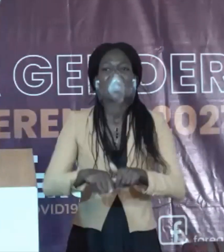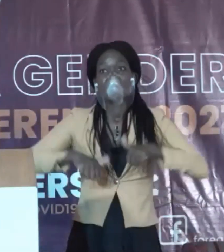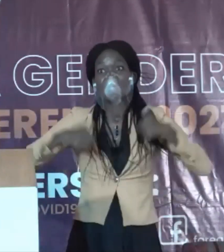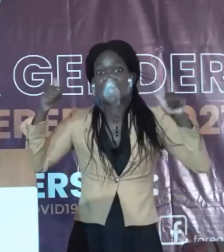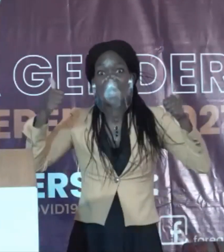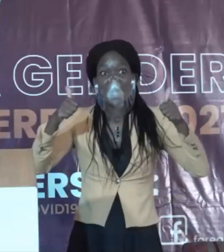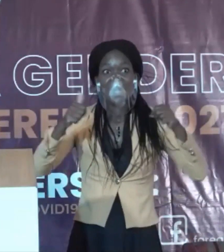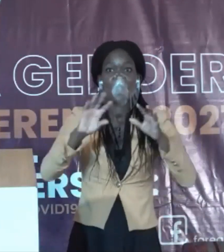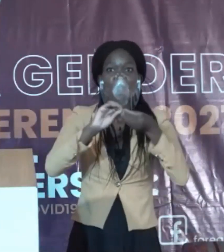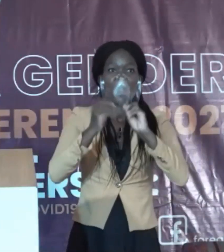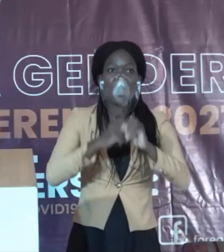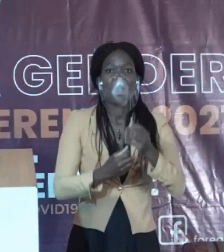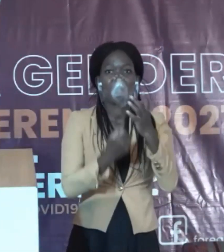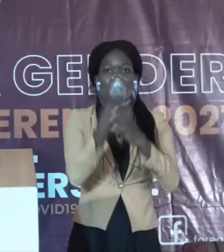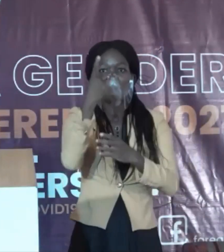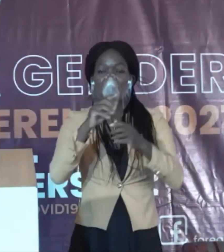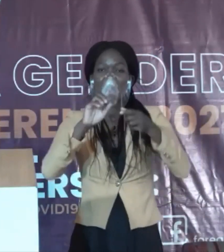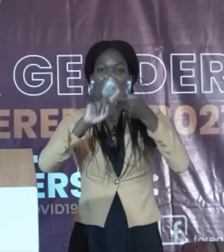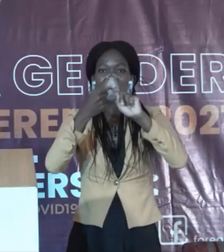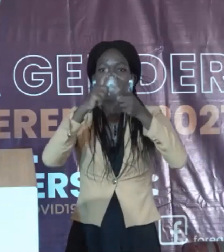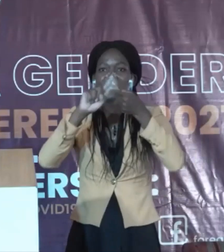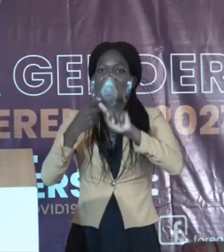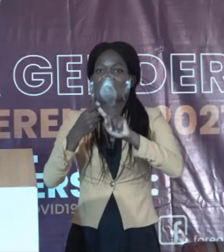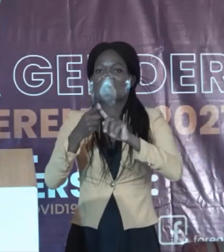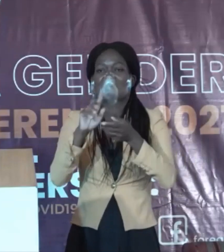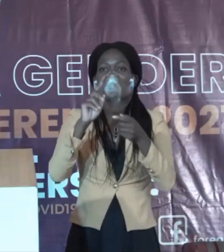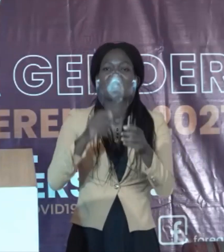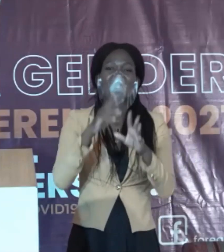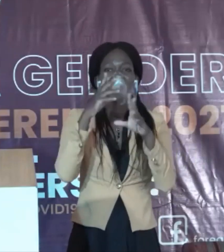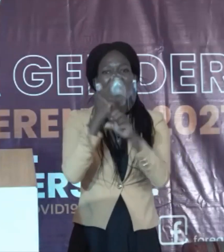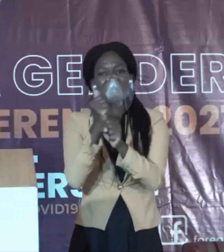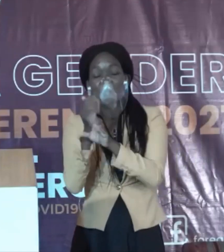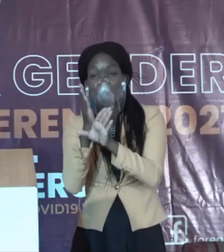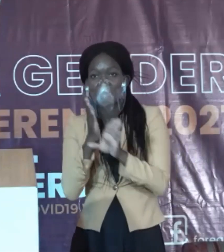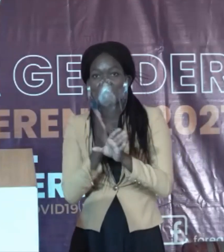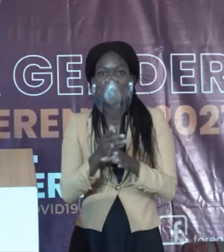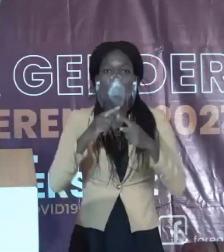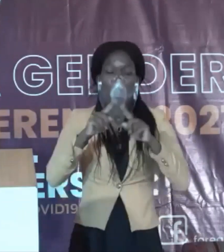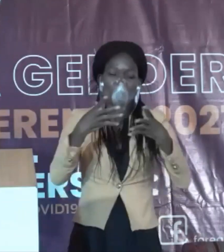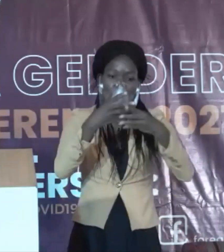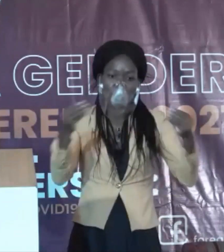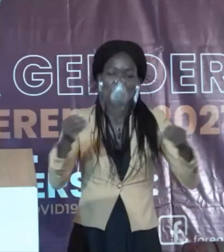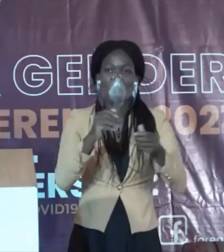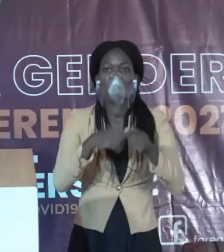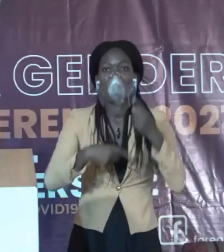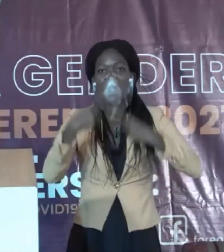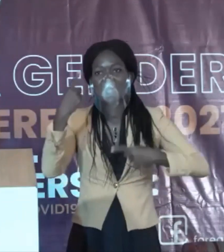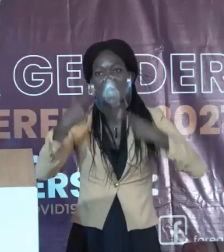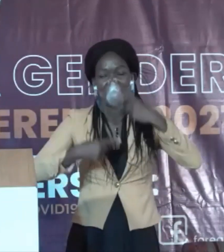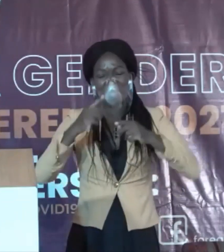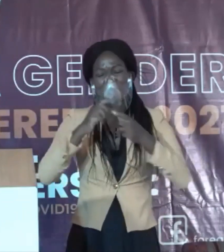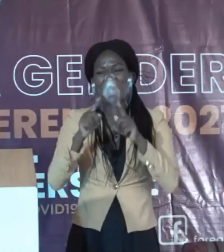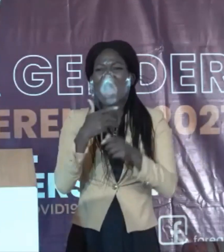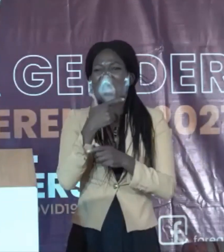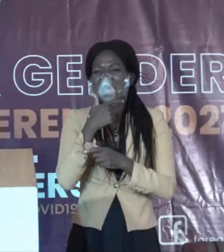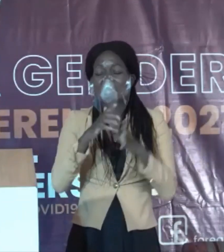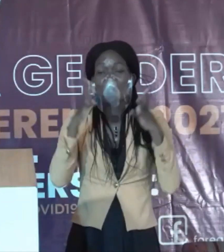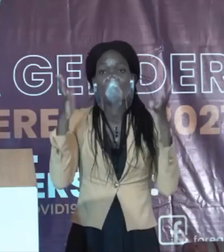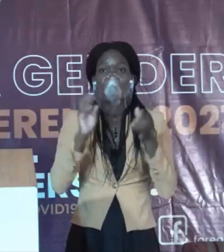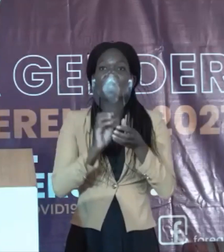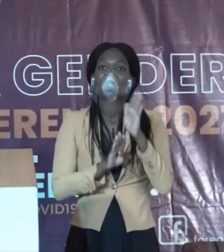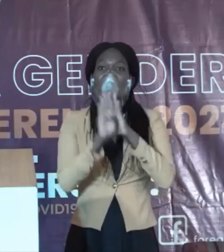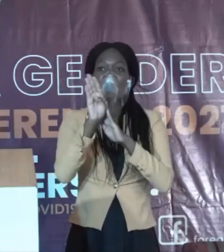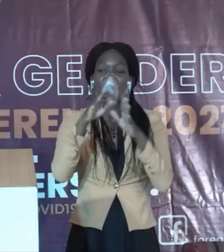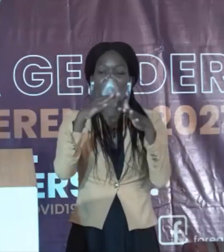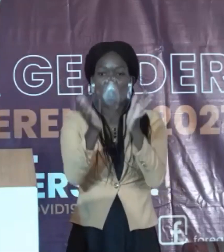productive partners and also enjoys overcoming challenges and has a genuine interest in developing